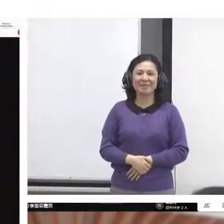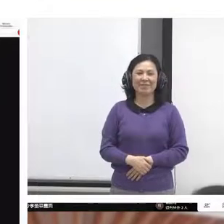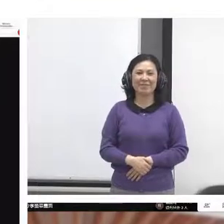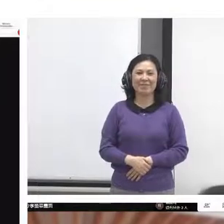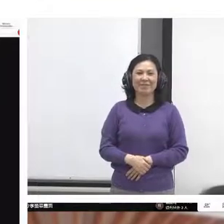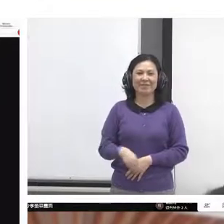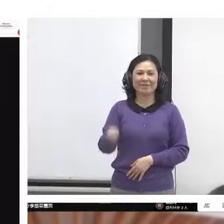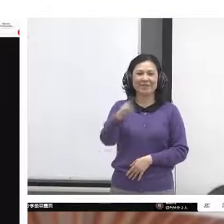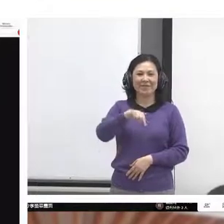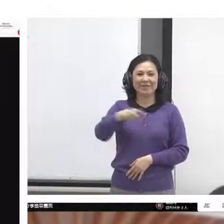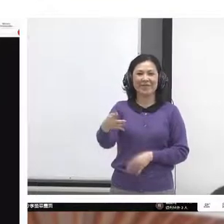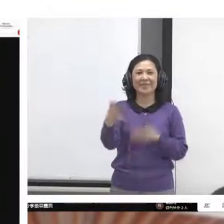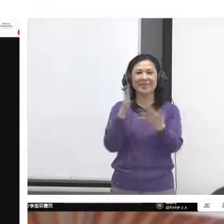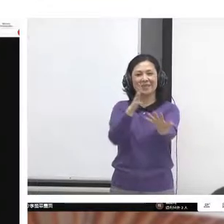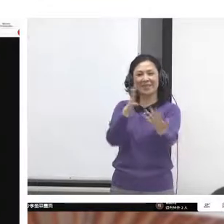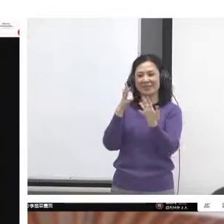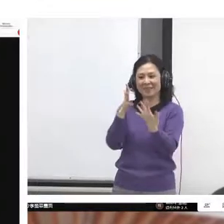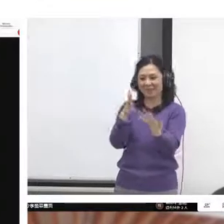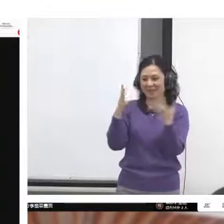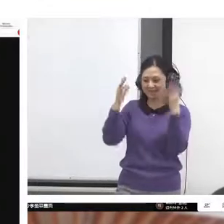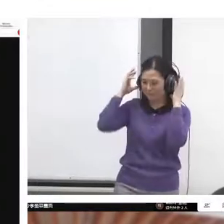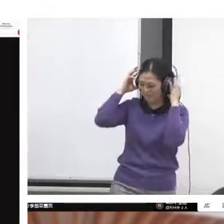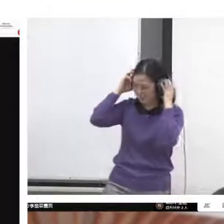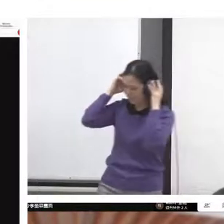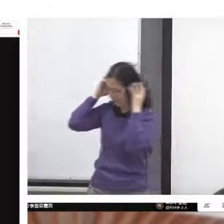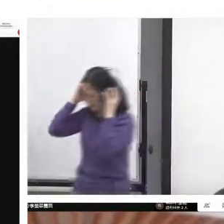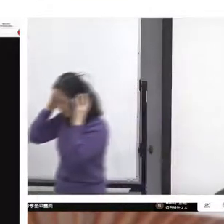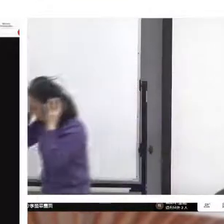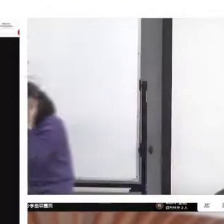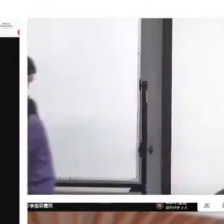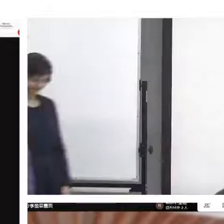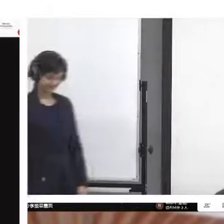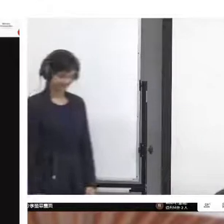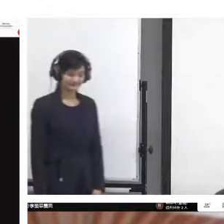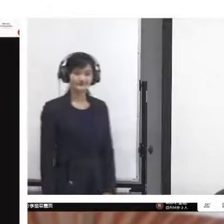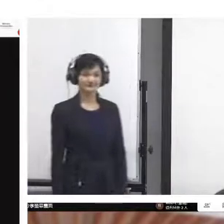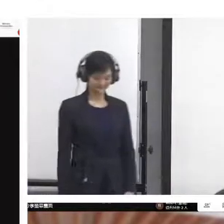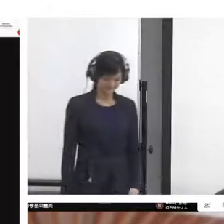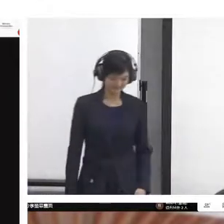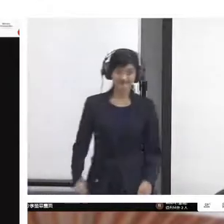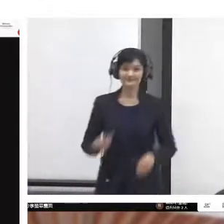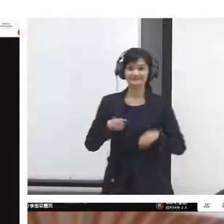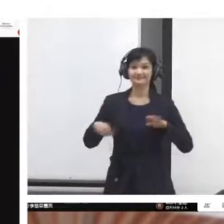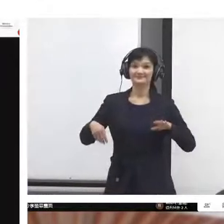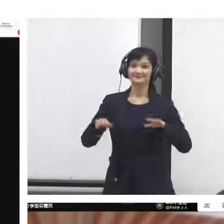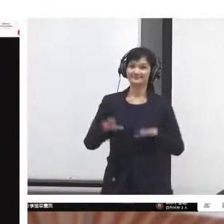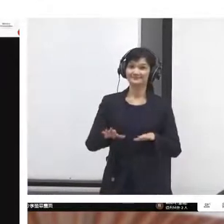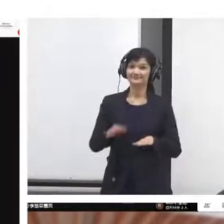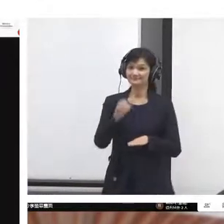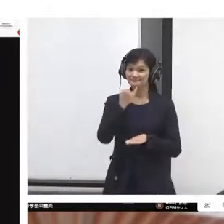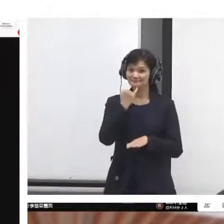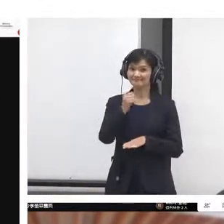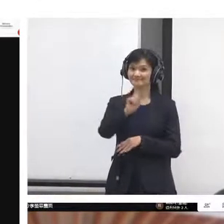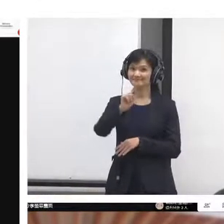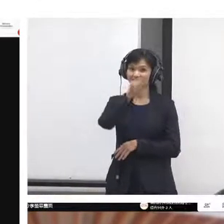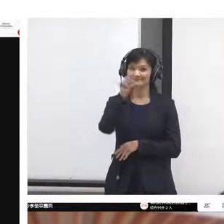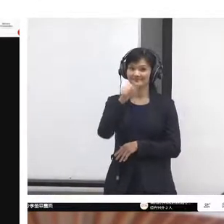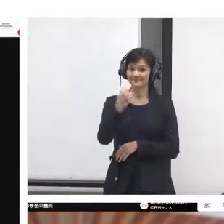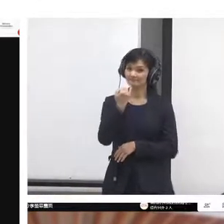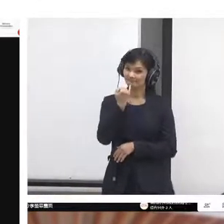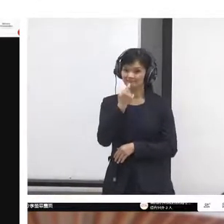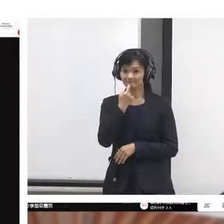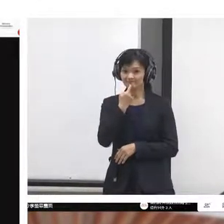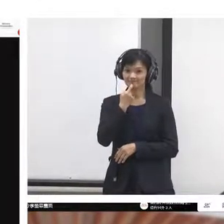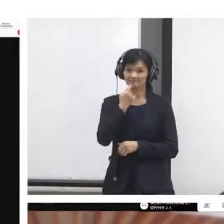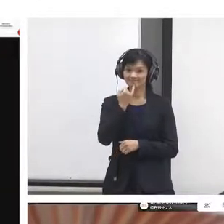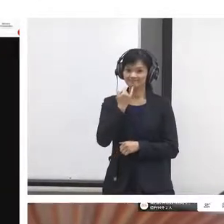So we have a Slido there. So everyone, you can just ask question, or you can just raise your hand to ask question. These both